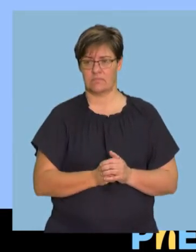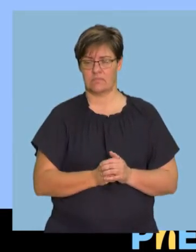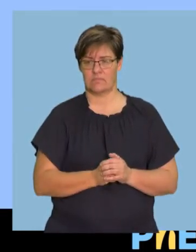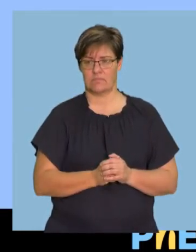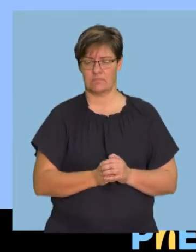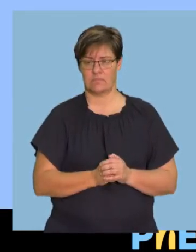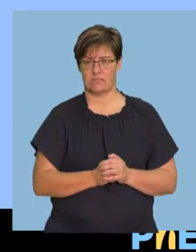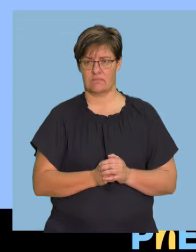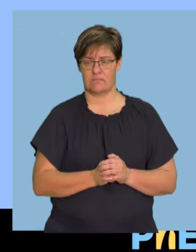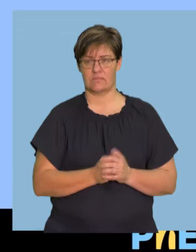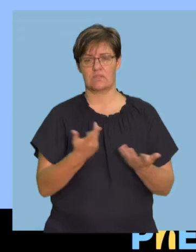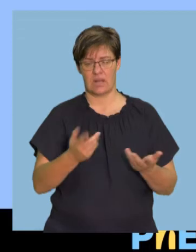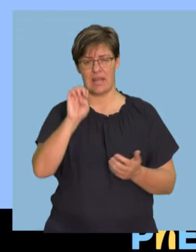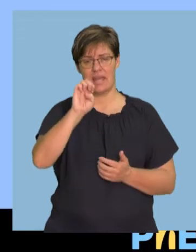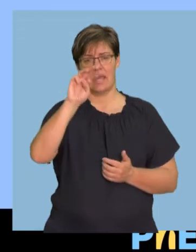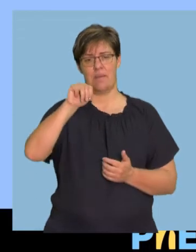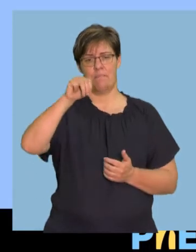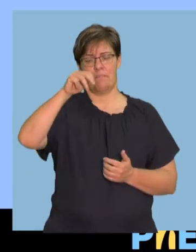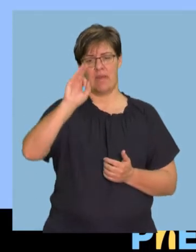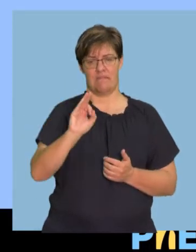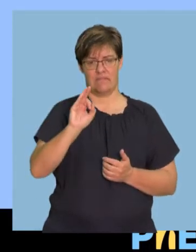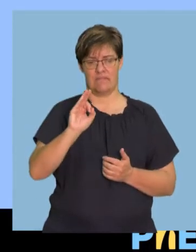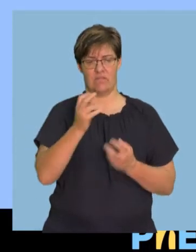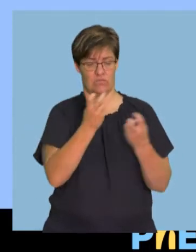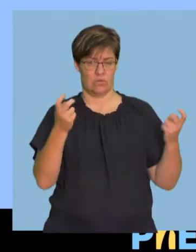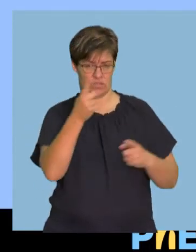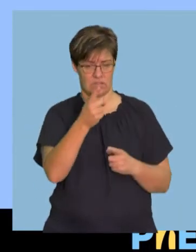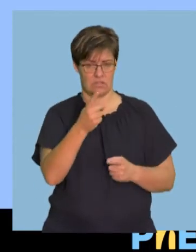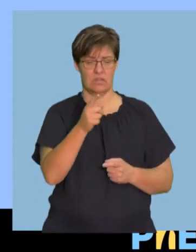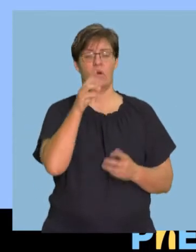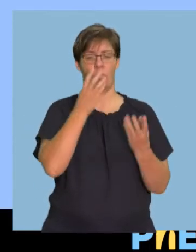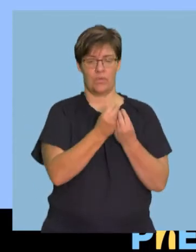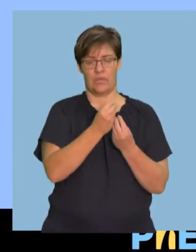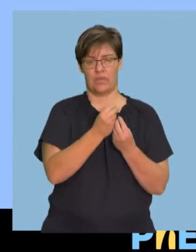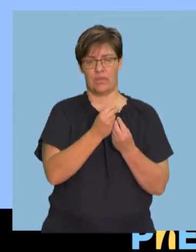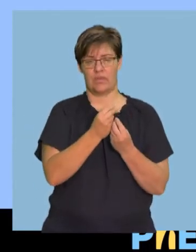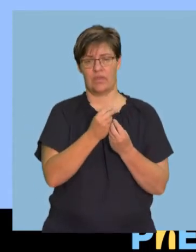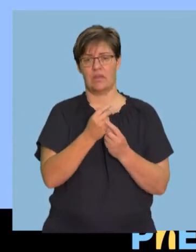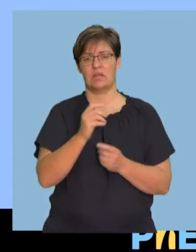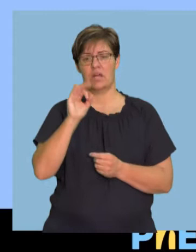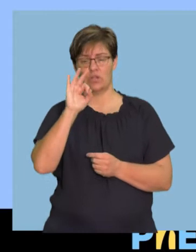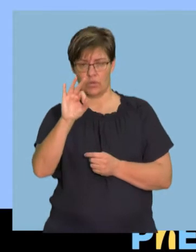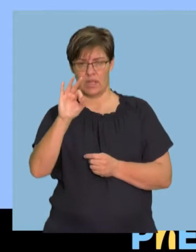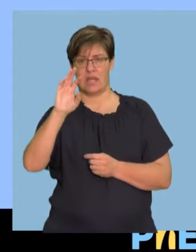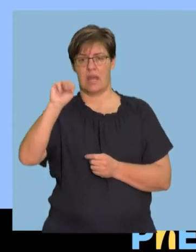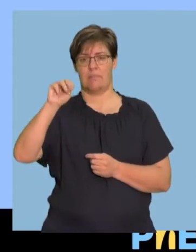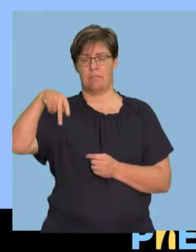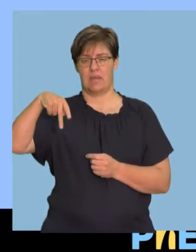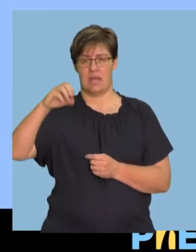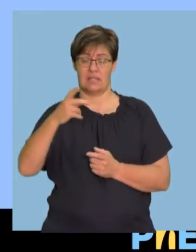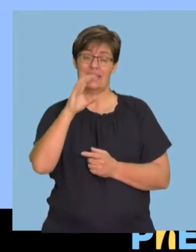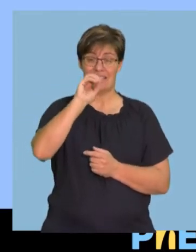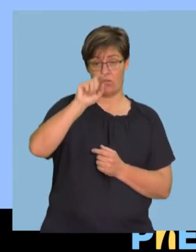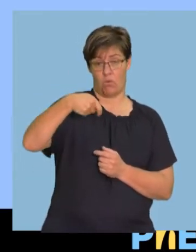to, the EMF of the source, okay? So the 3 volts goes with the current of what? 3 amperes,